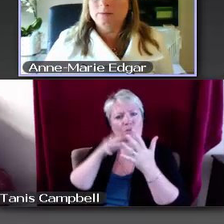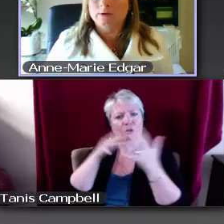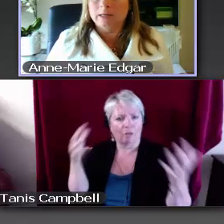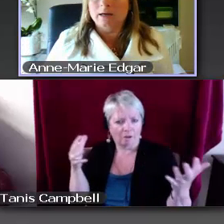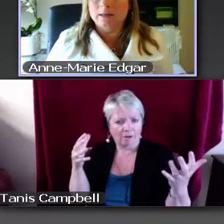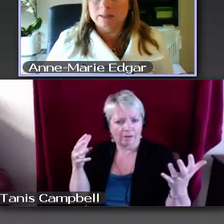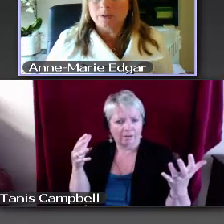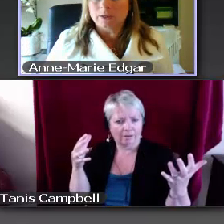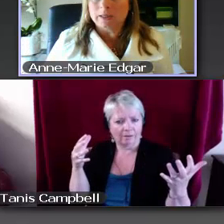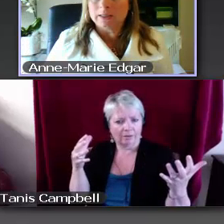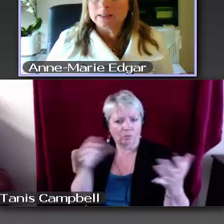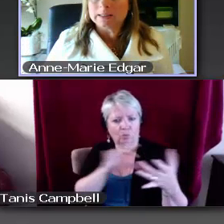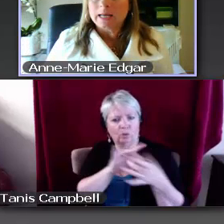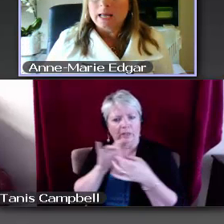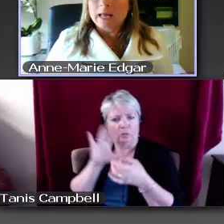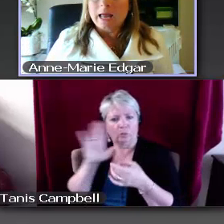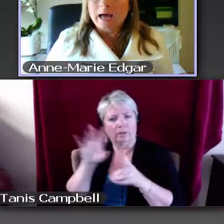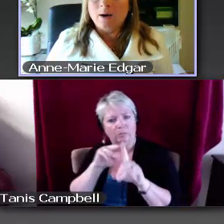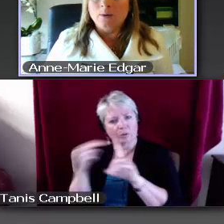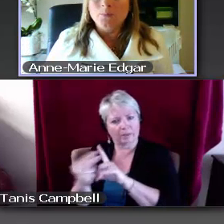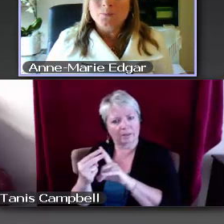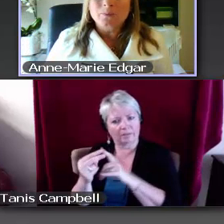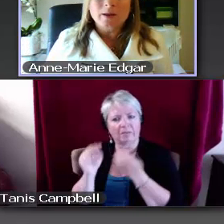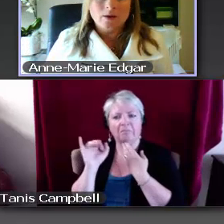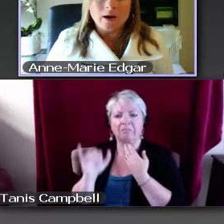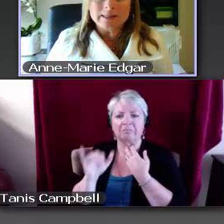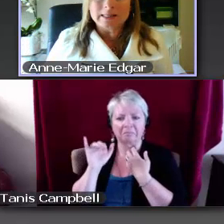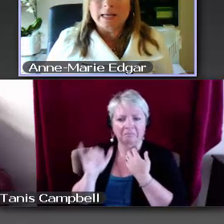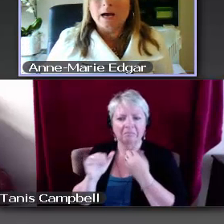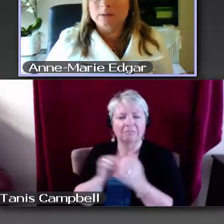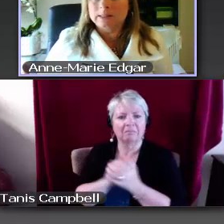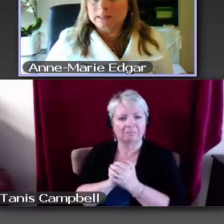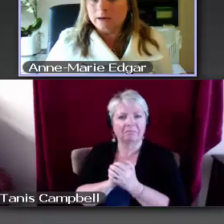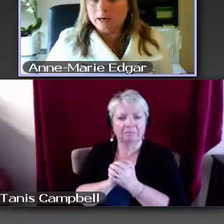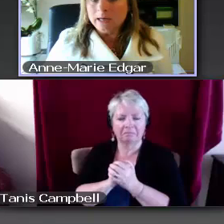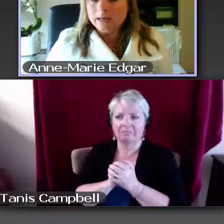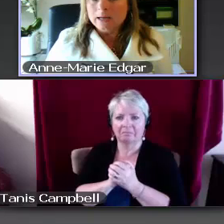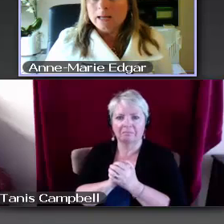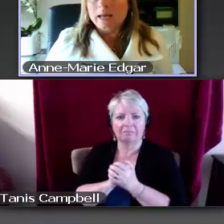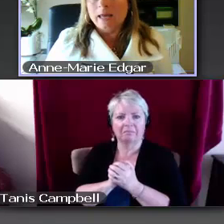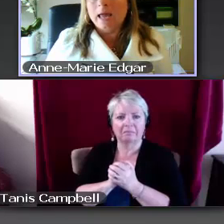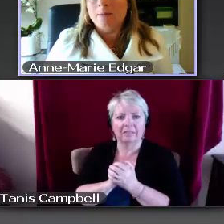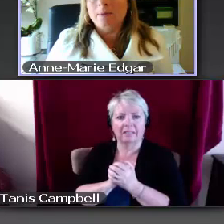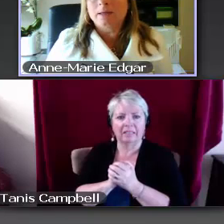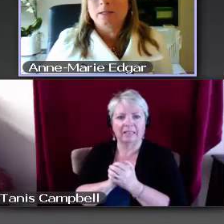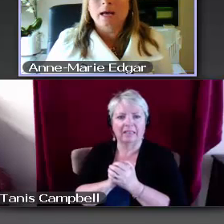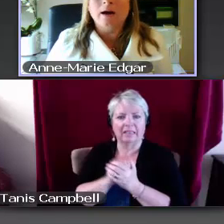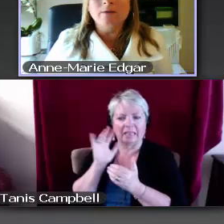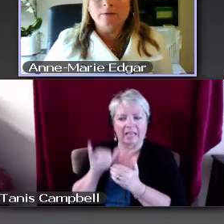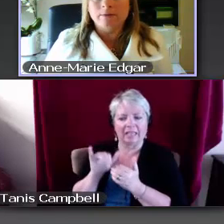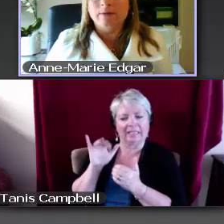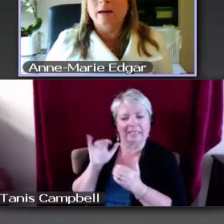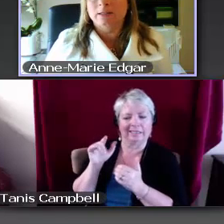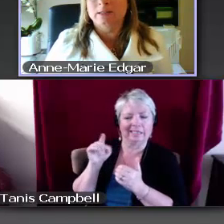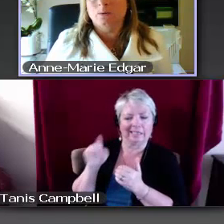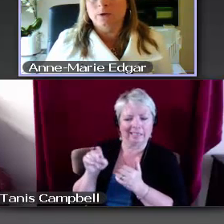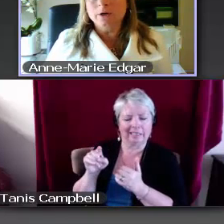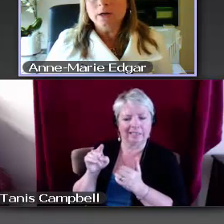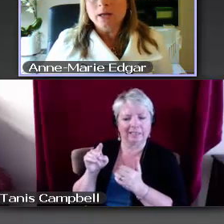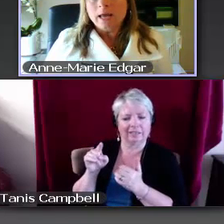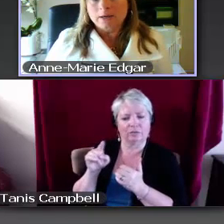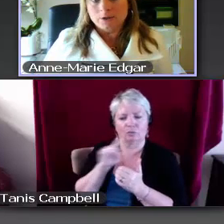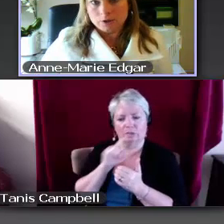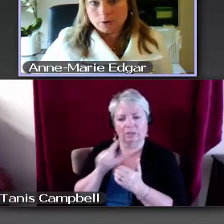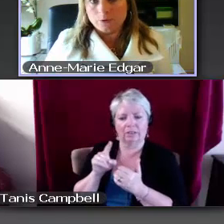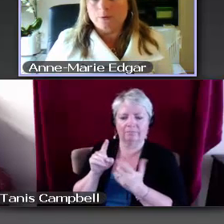from his firsthand experience how, honestly, how scary it can be to have that